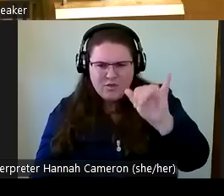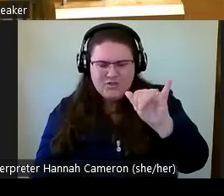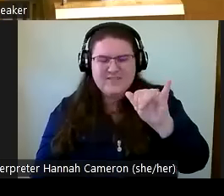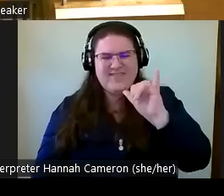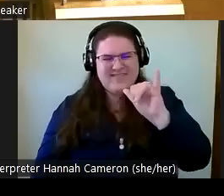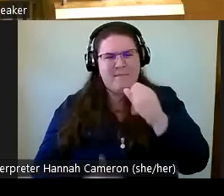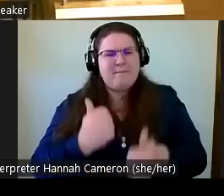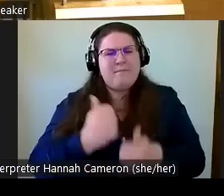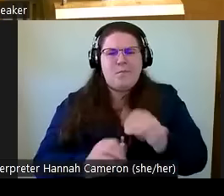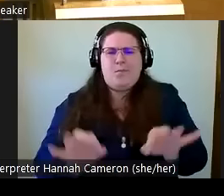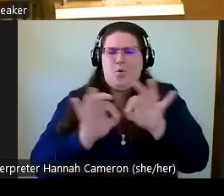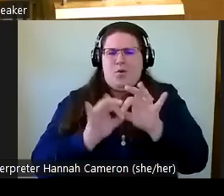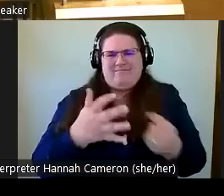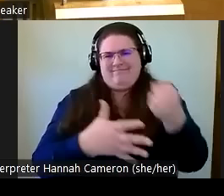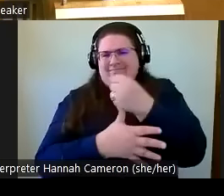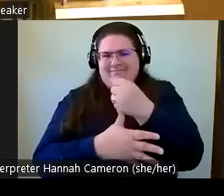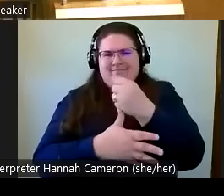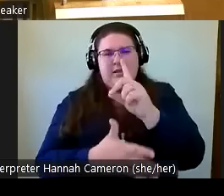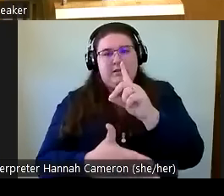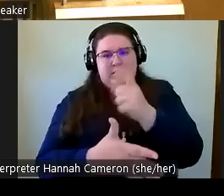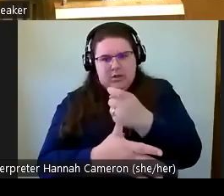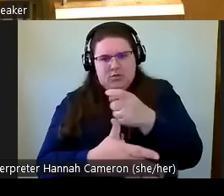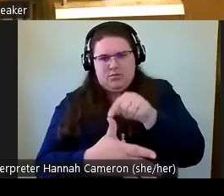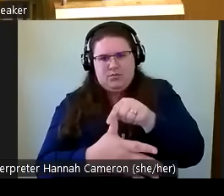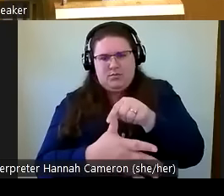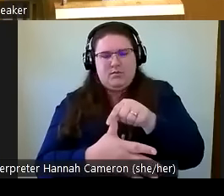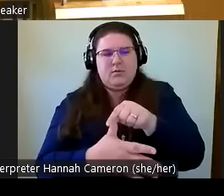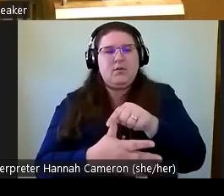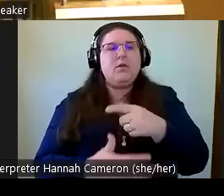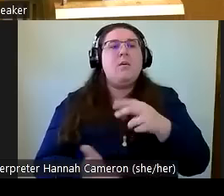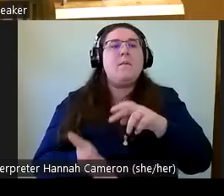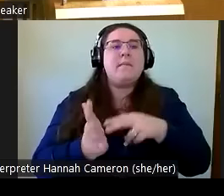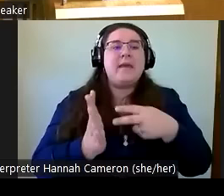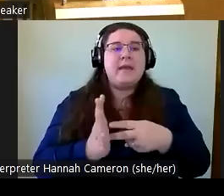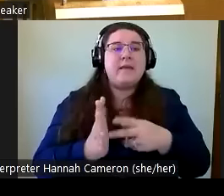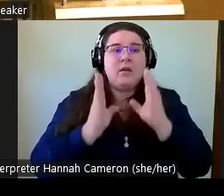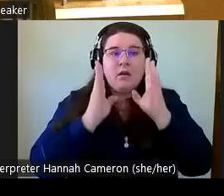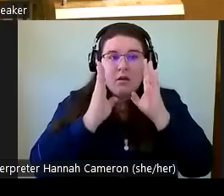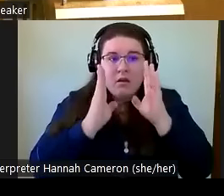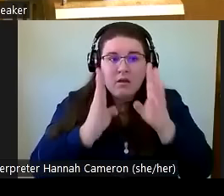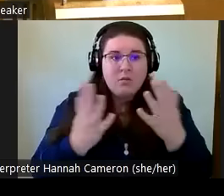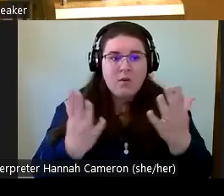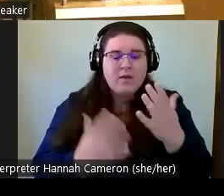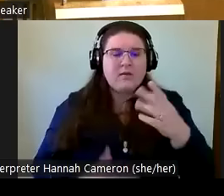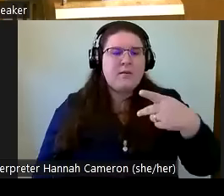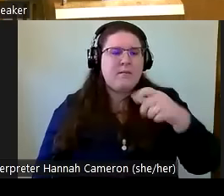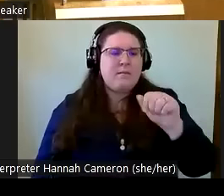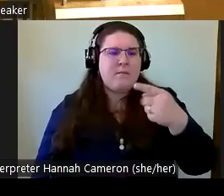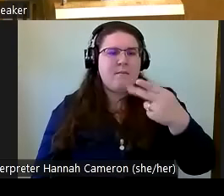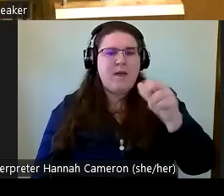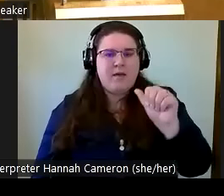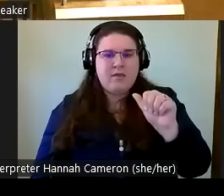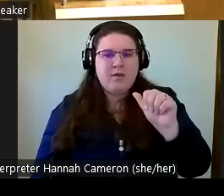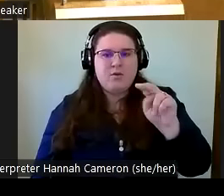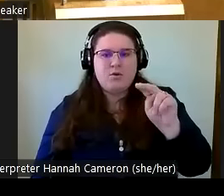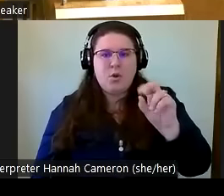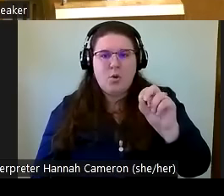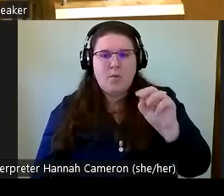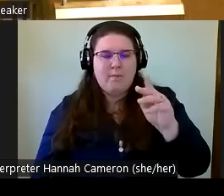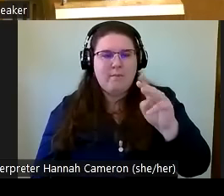they're looking for evidence of the pathognomonic neuronal alpha-synuclein deposits, evidence of dopaminergic